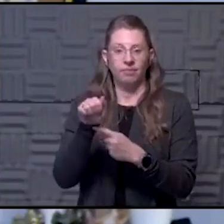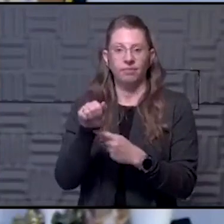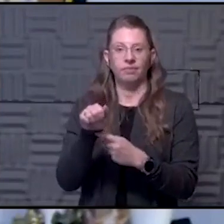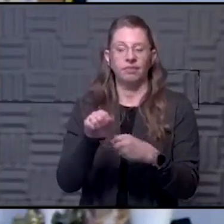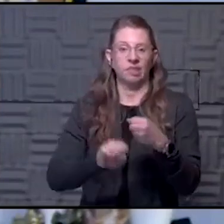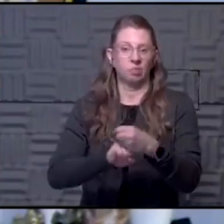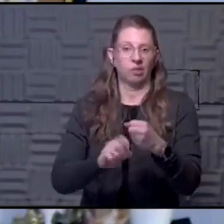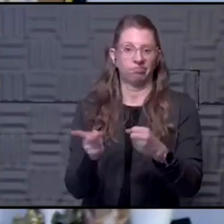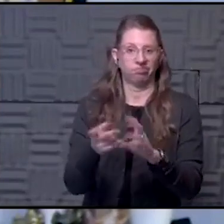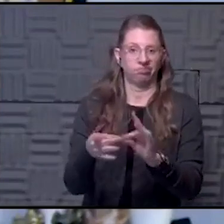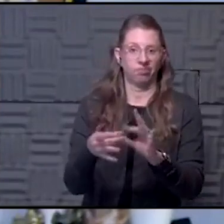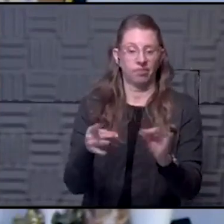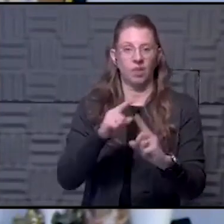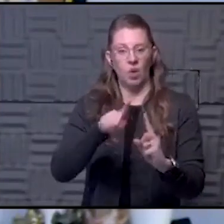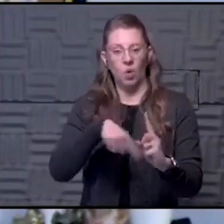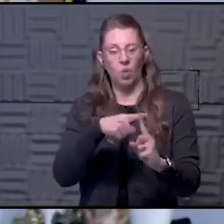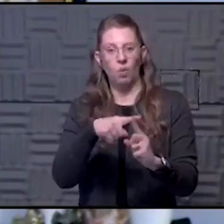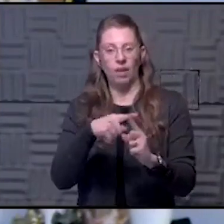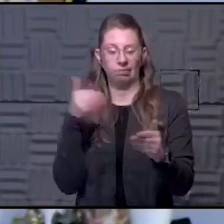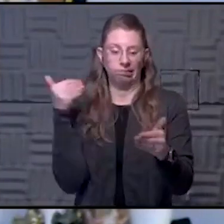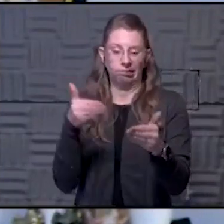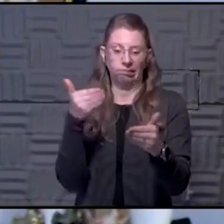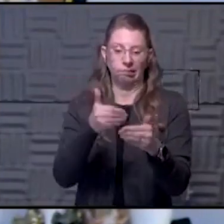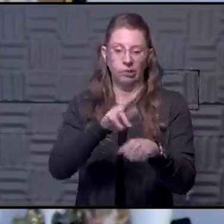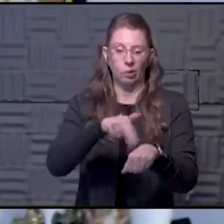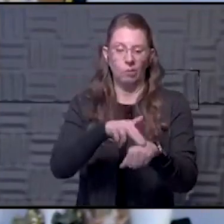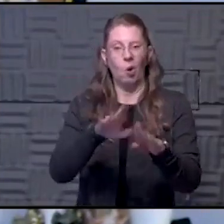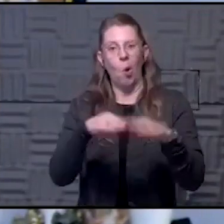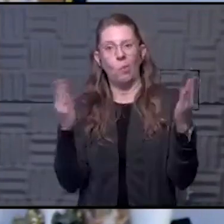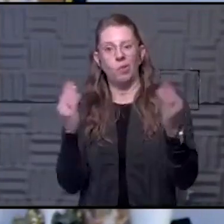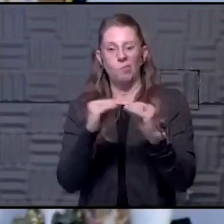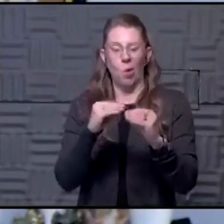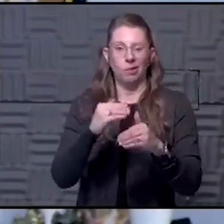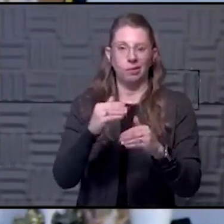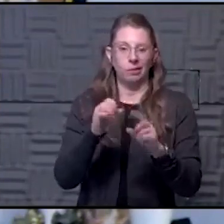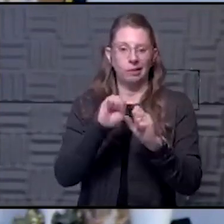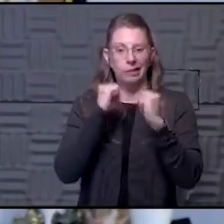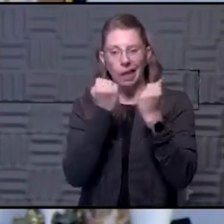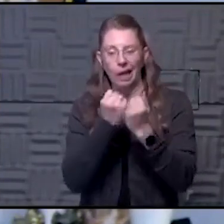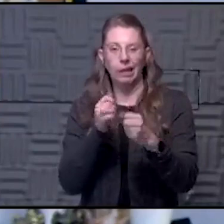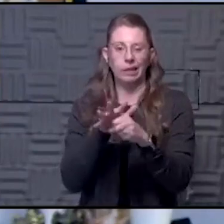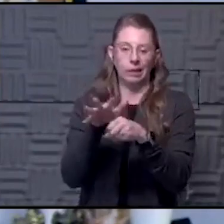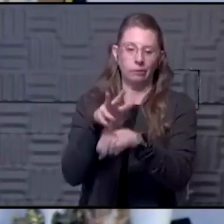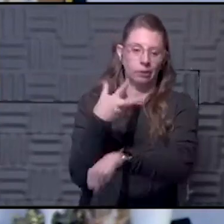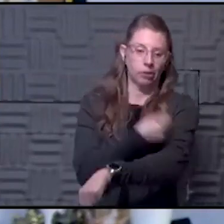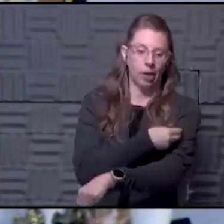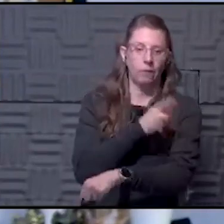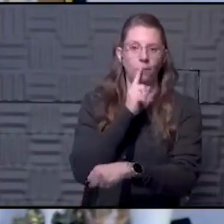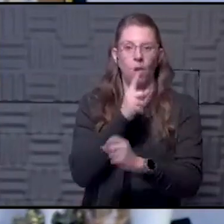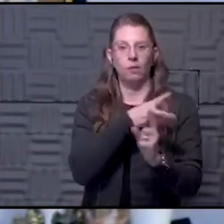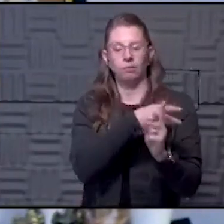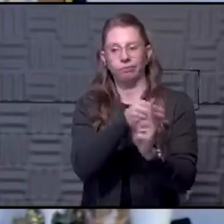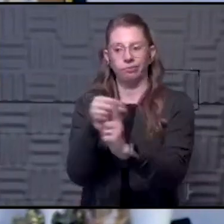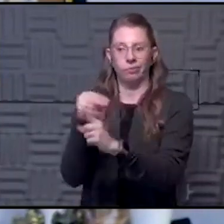Steve, when do we get more towards normal? When can we start opening things up? When do we get enough shots in people's arms? But it has been an exhausting